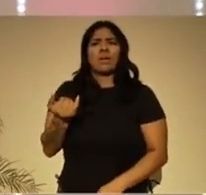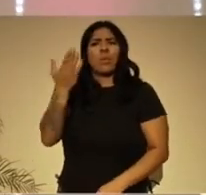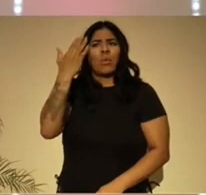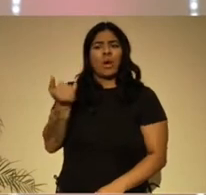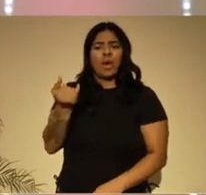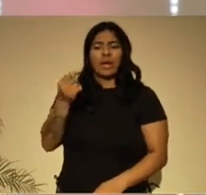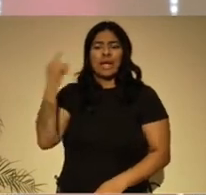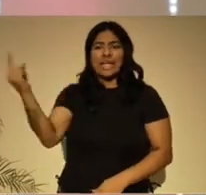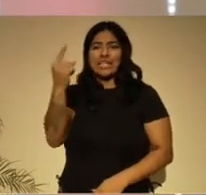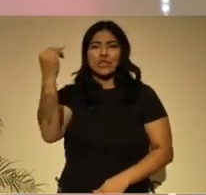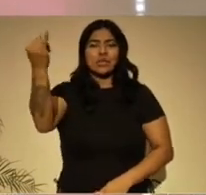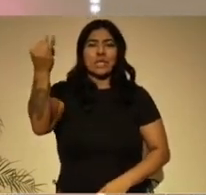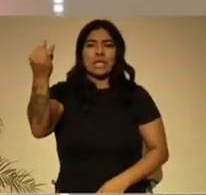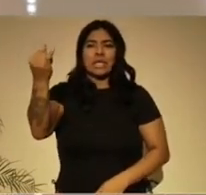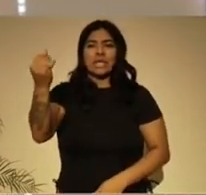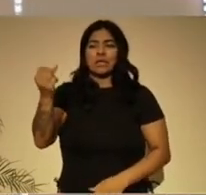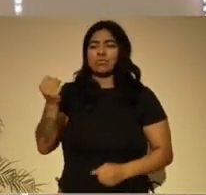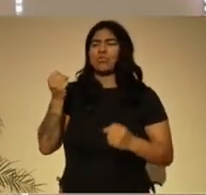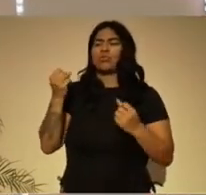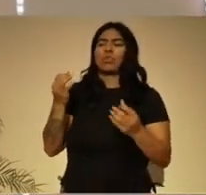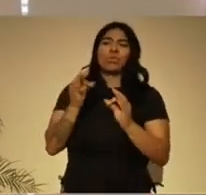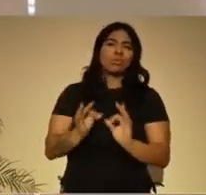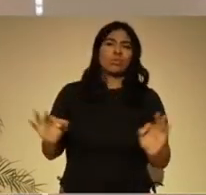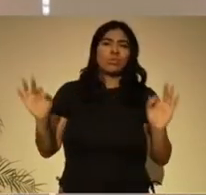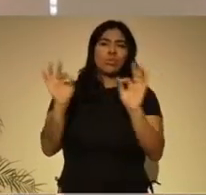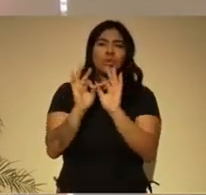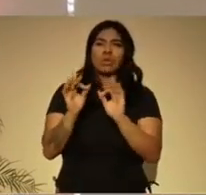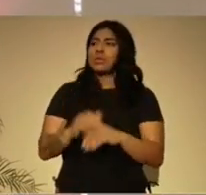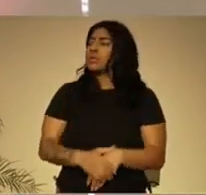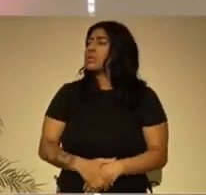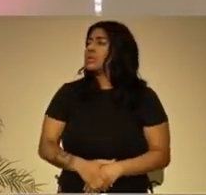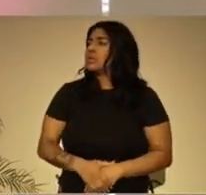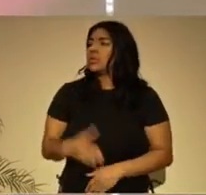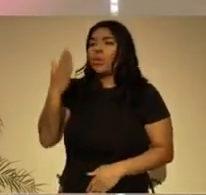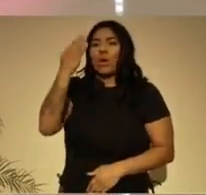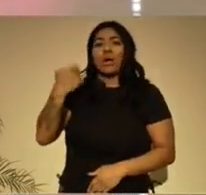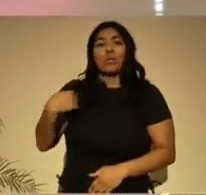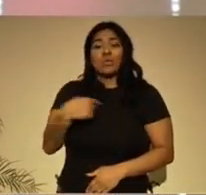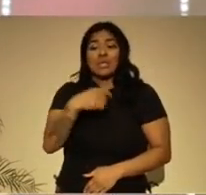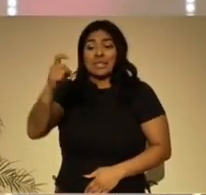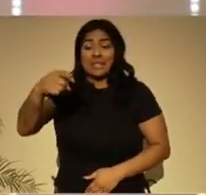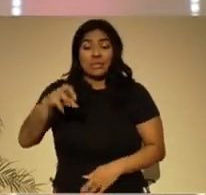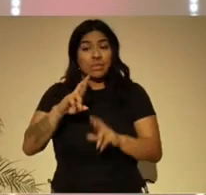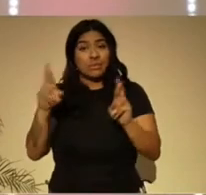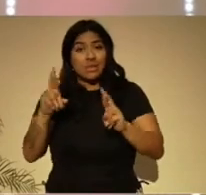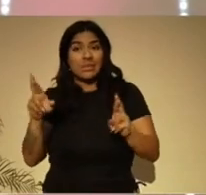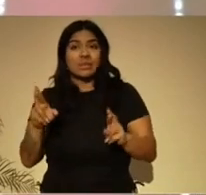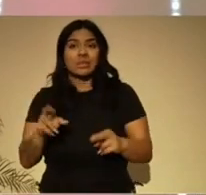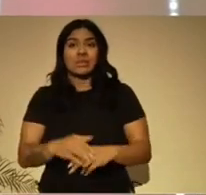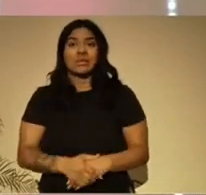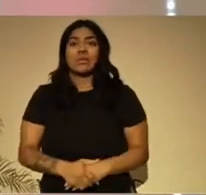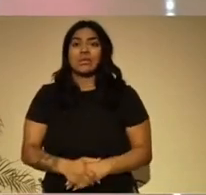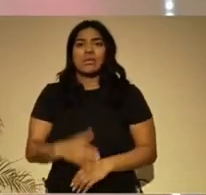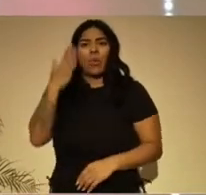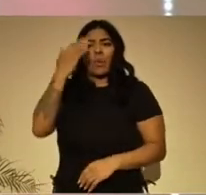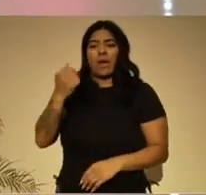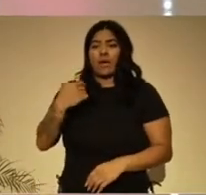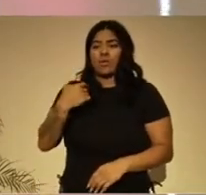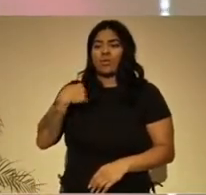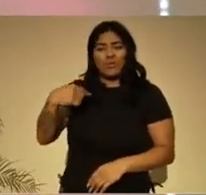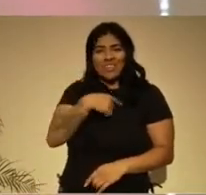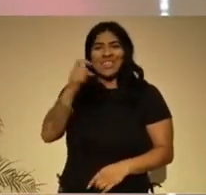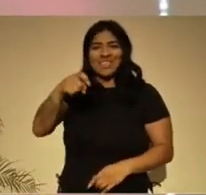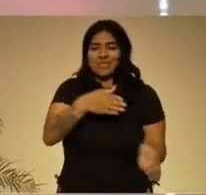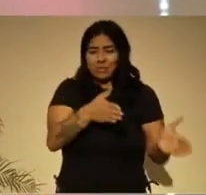why eternity is so important. Why we need to be ready, why we need to